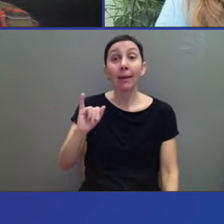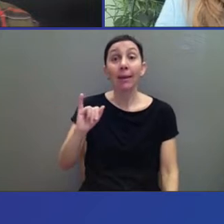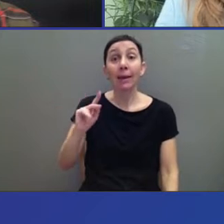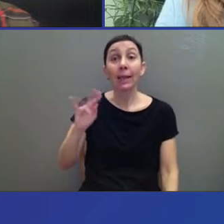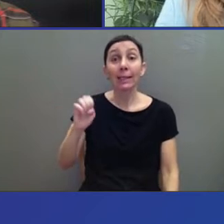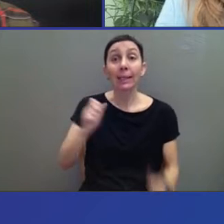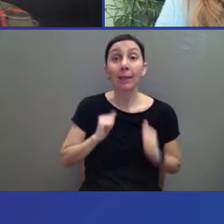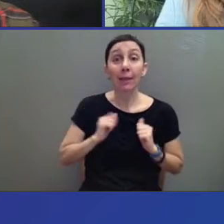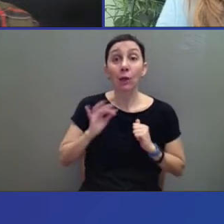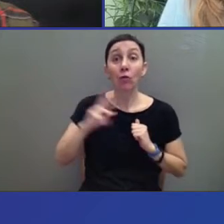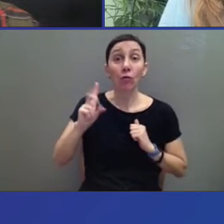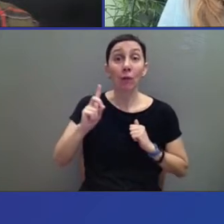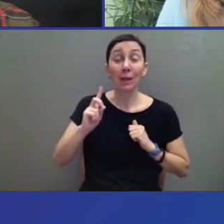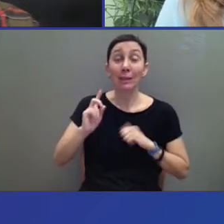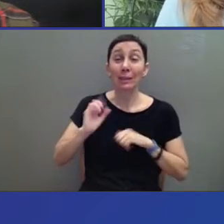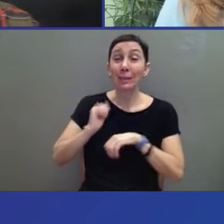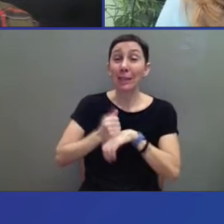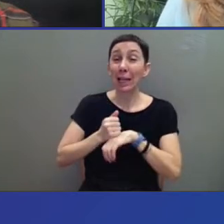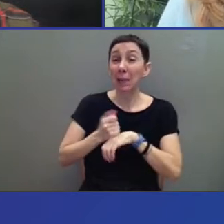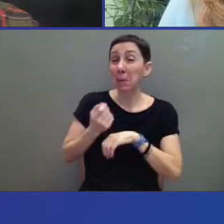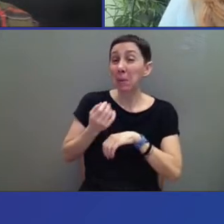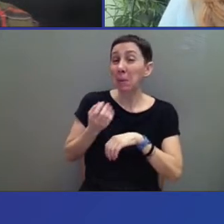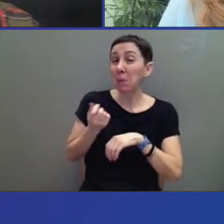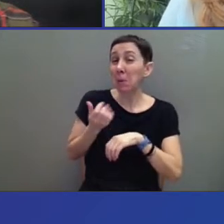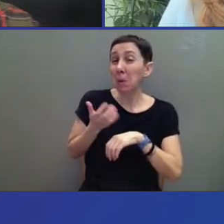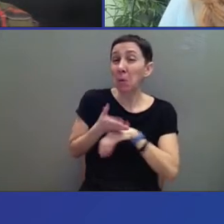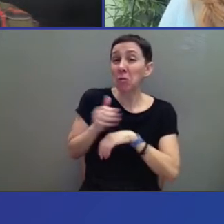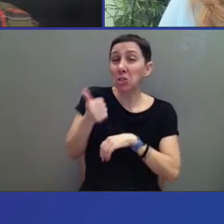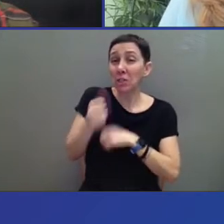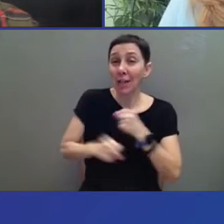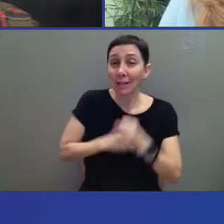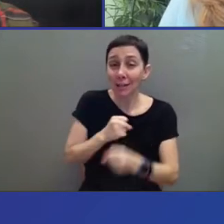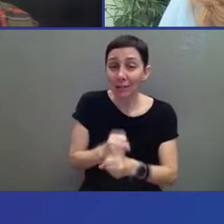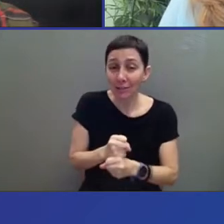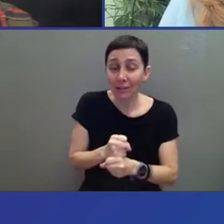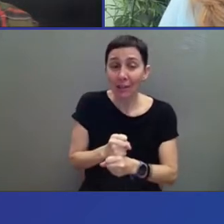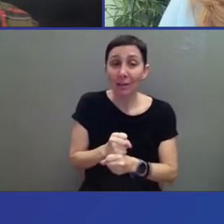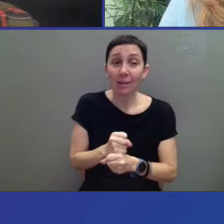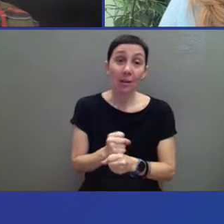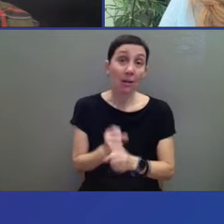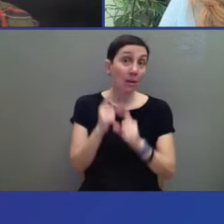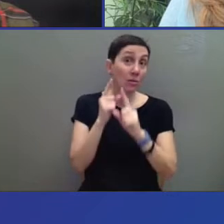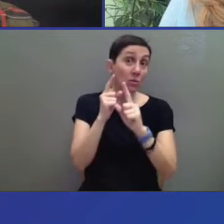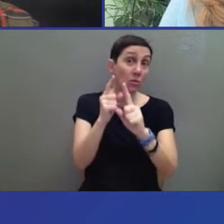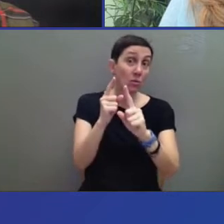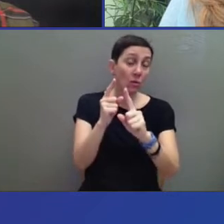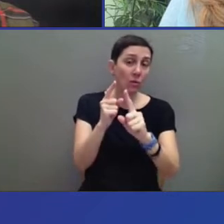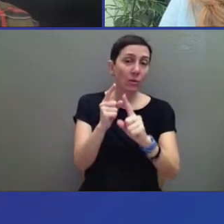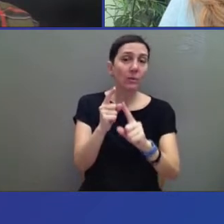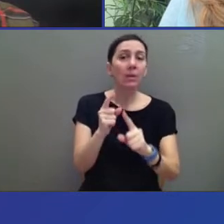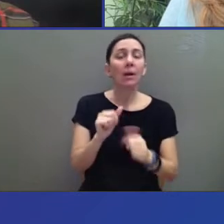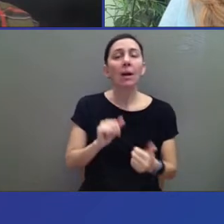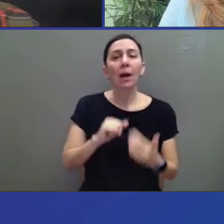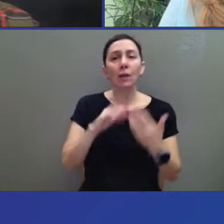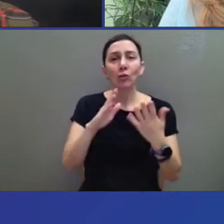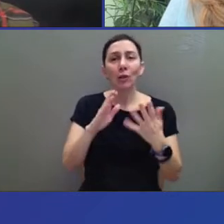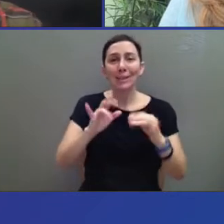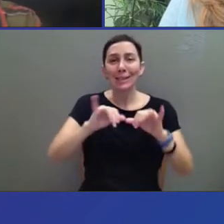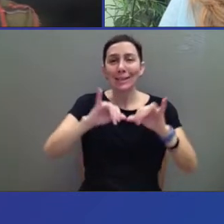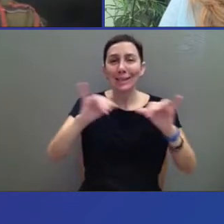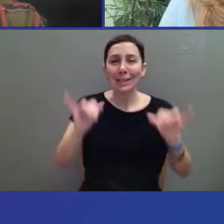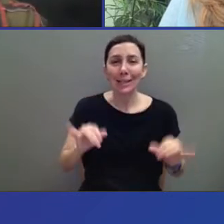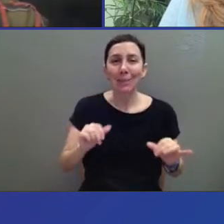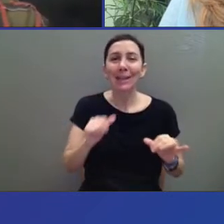little over a decade, and the premise of the fund was to address systemic